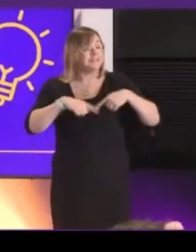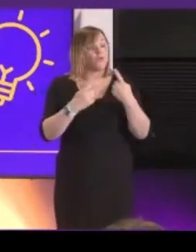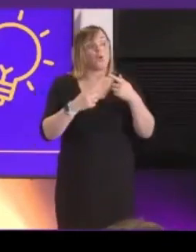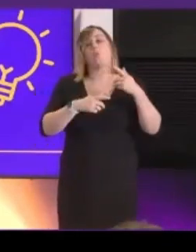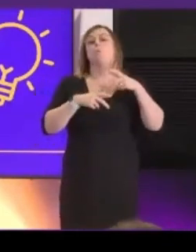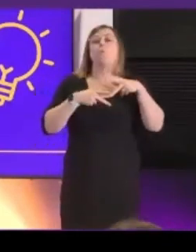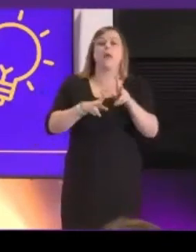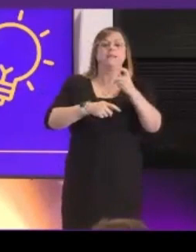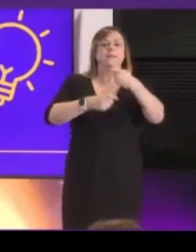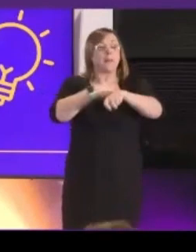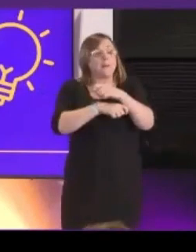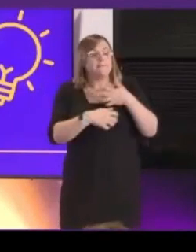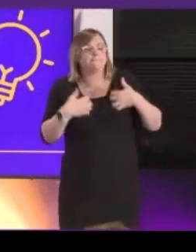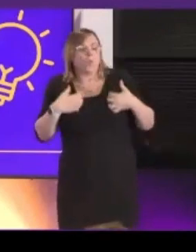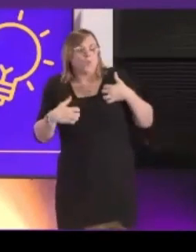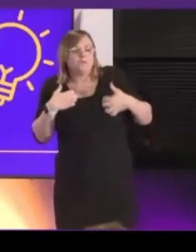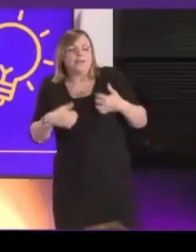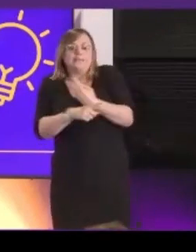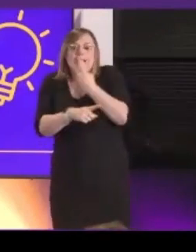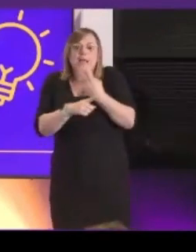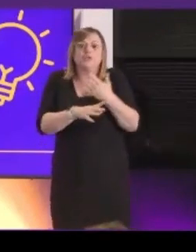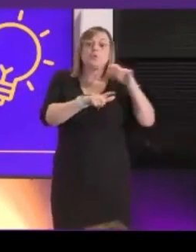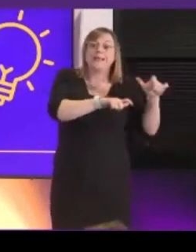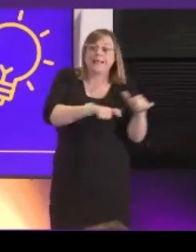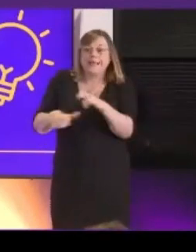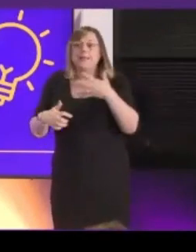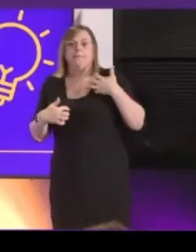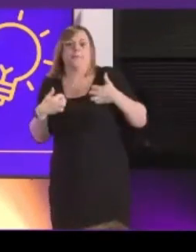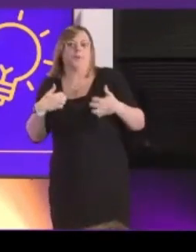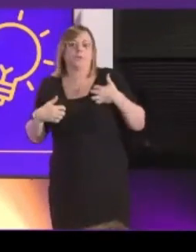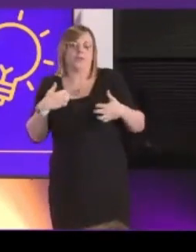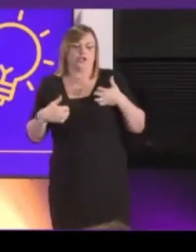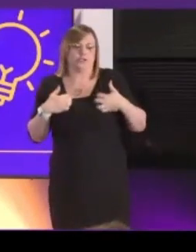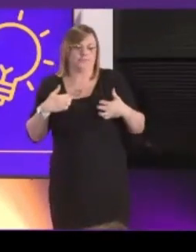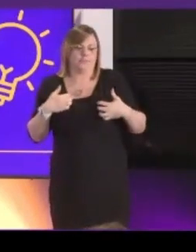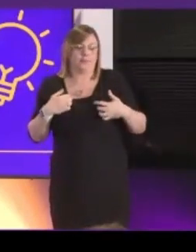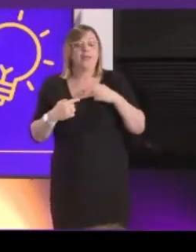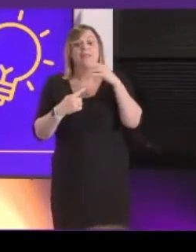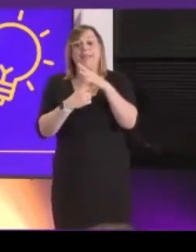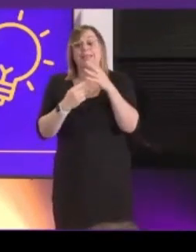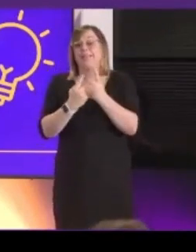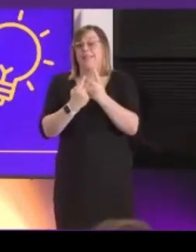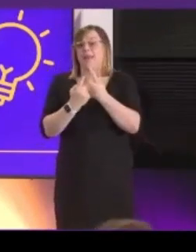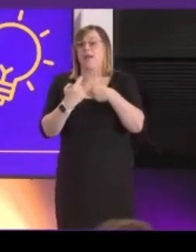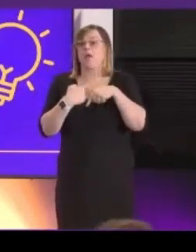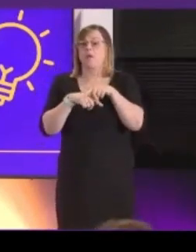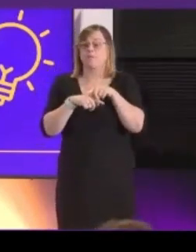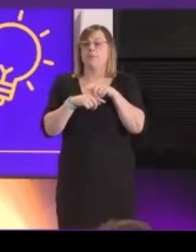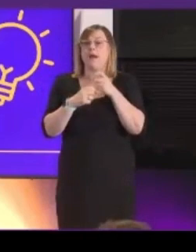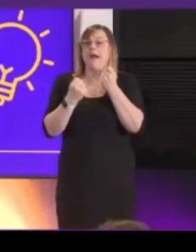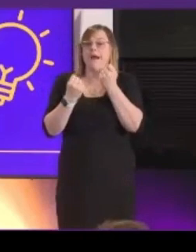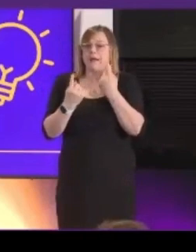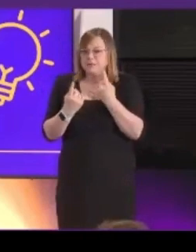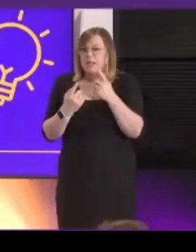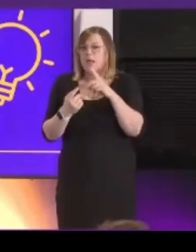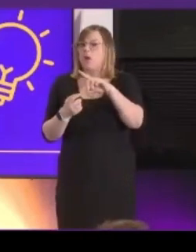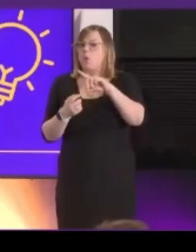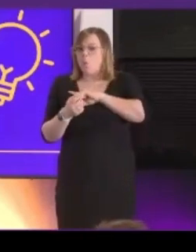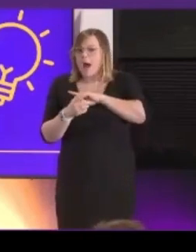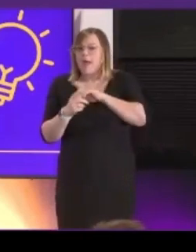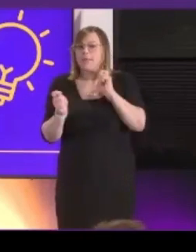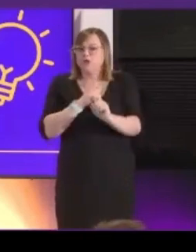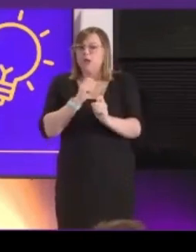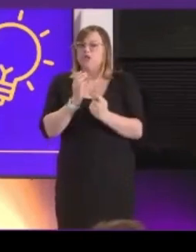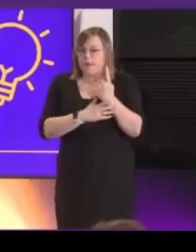to get people motivated and to keep them motivated. The key thing is that the understanding and the reason why people are making that